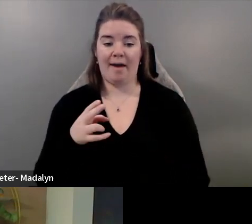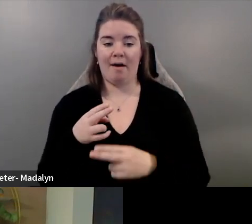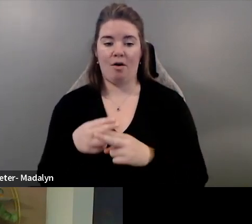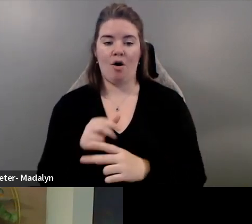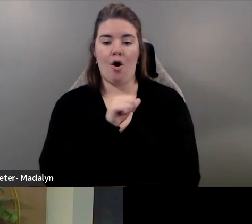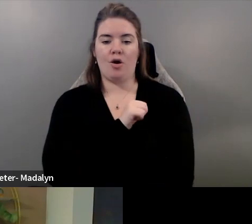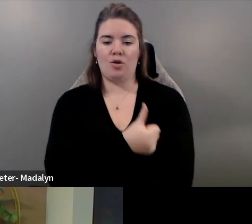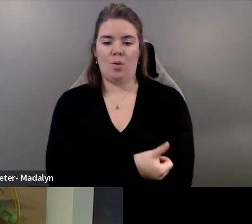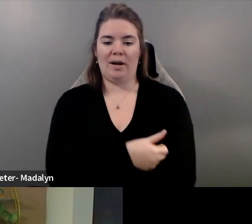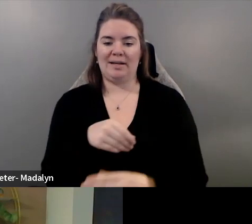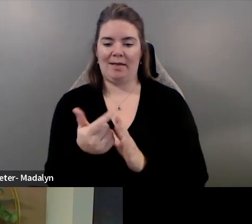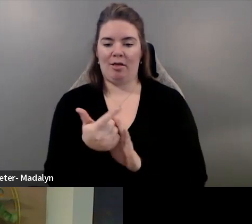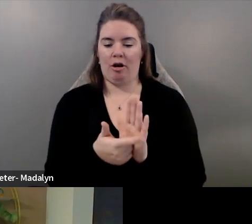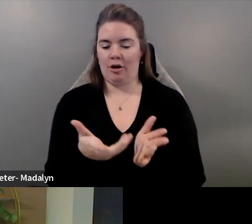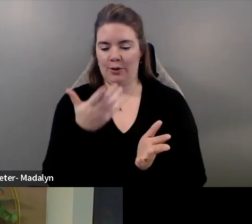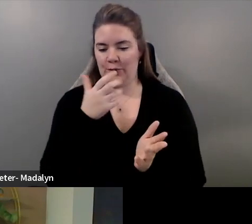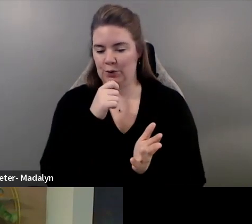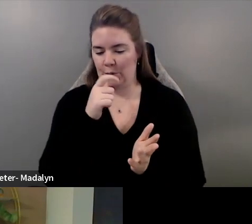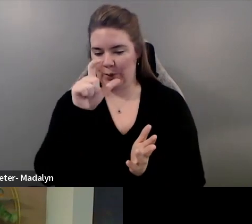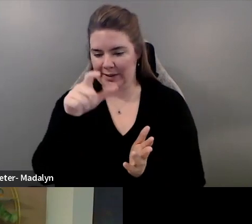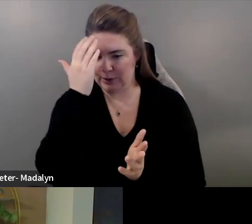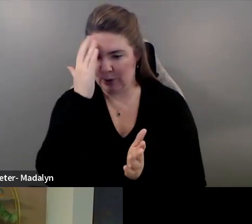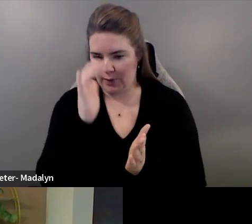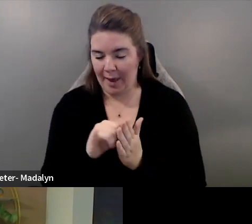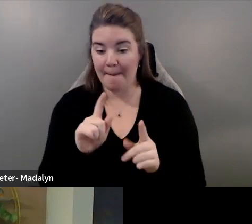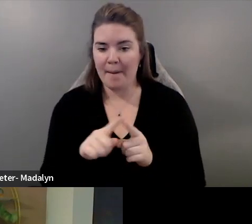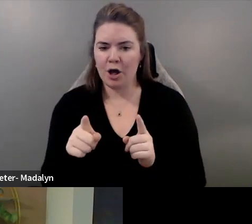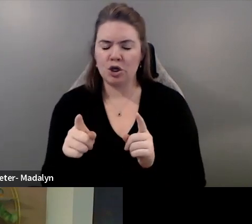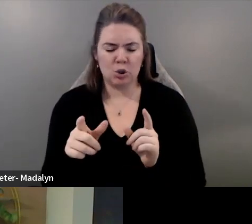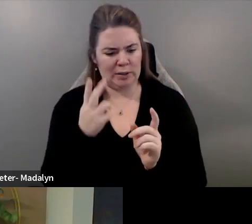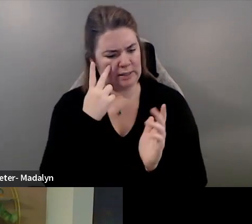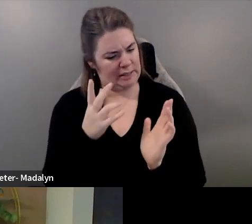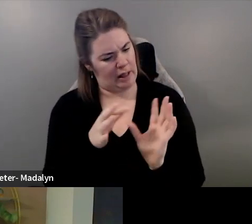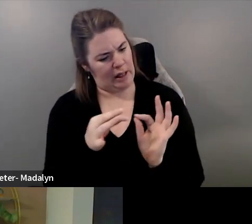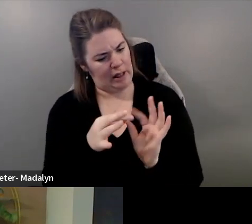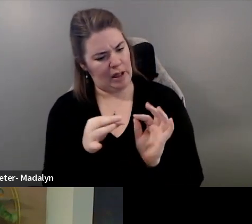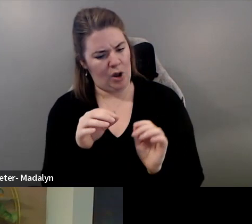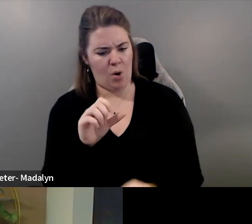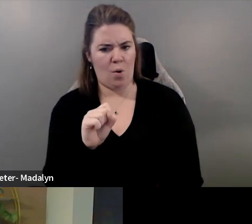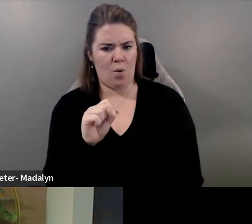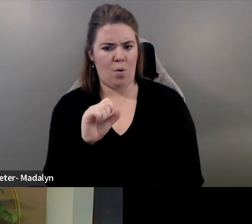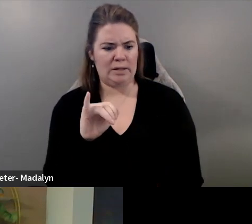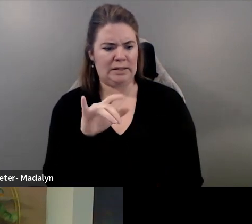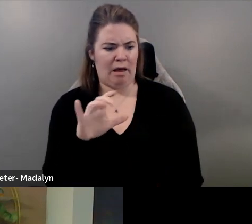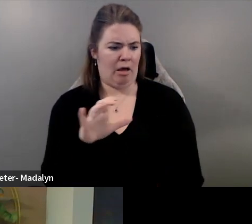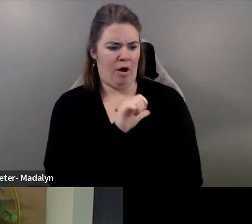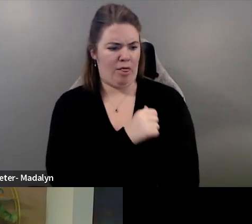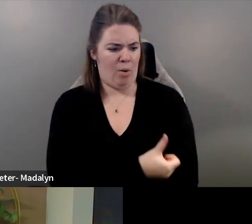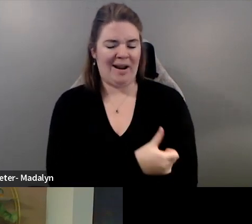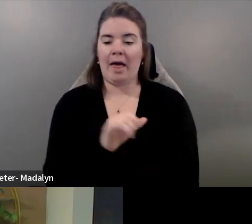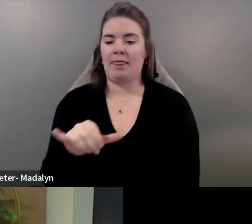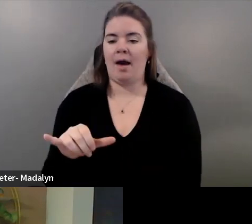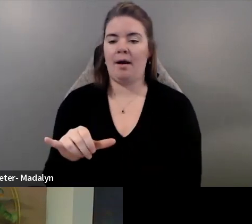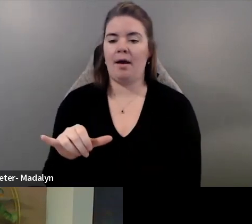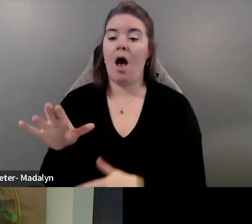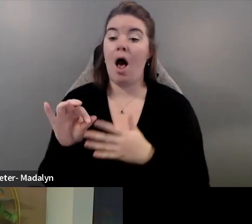You don't really need to know that, but if you see something about, oh, this is SILC authority, this is what we're talking about. It's optional stuff. We don't